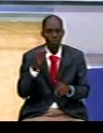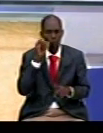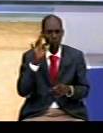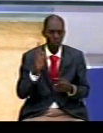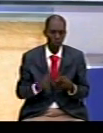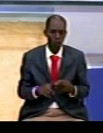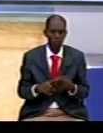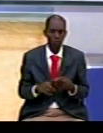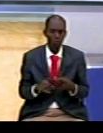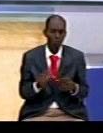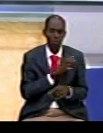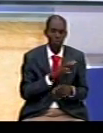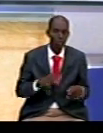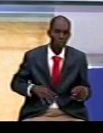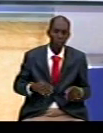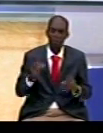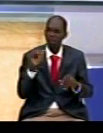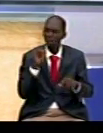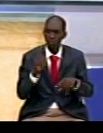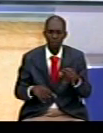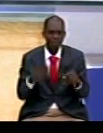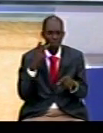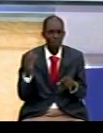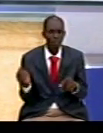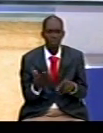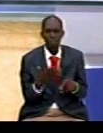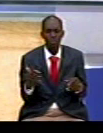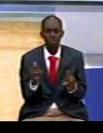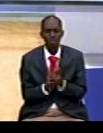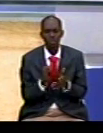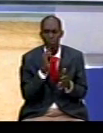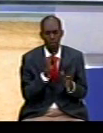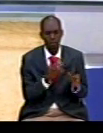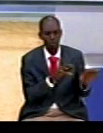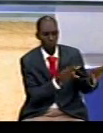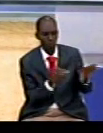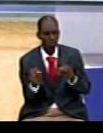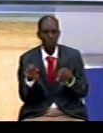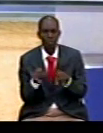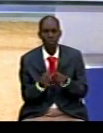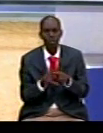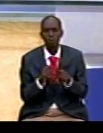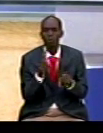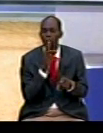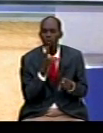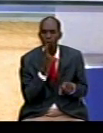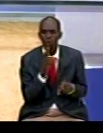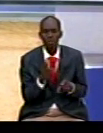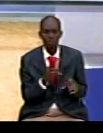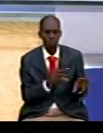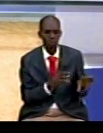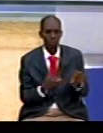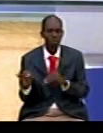any trace of anything flowing, like water flowing, like a fluid